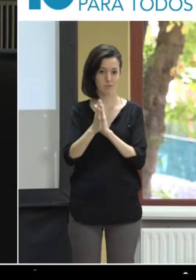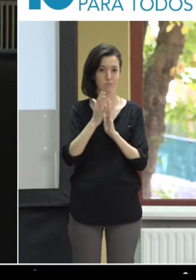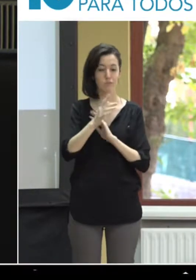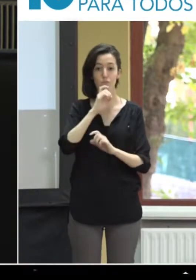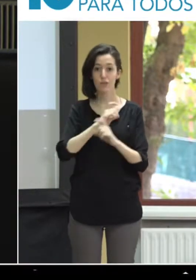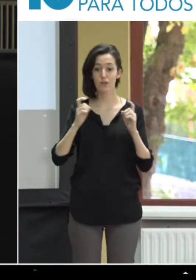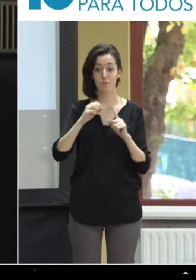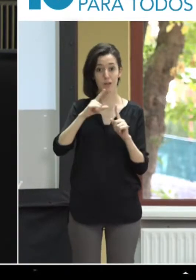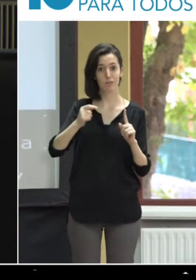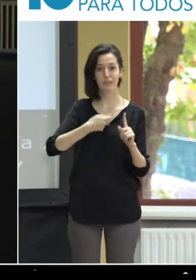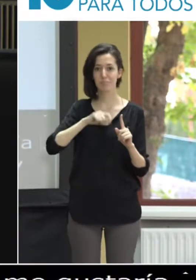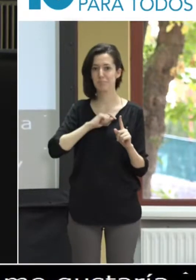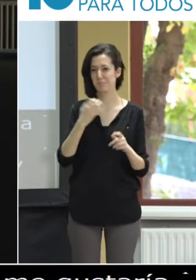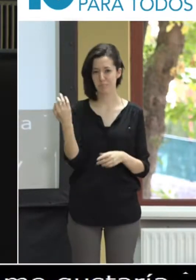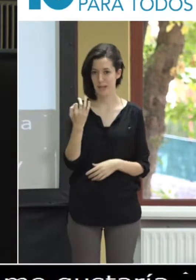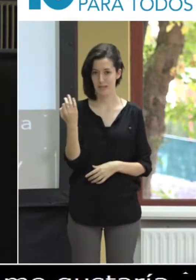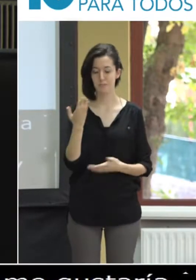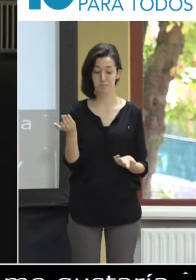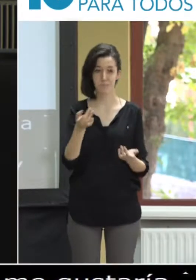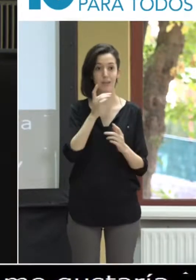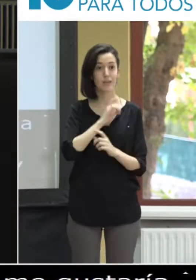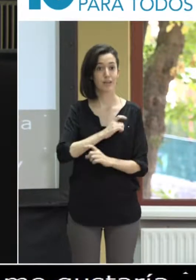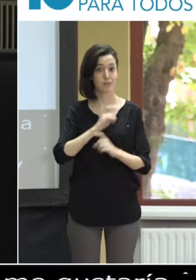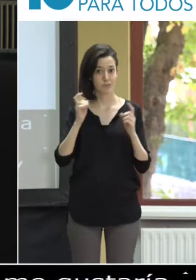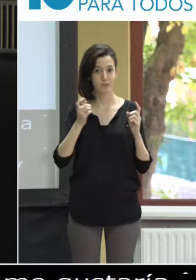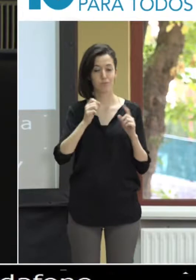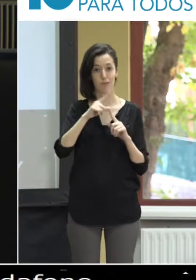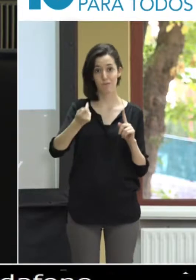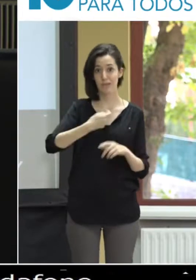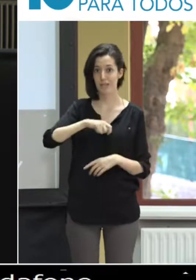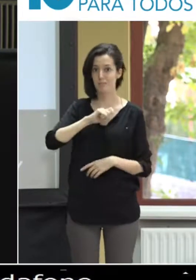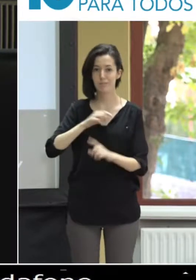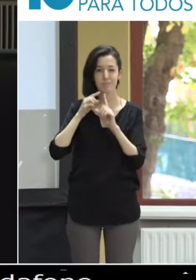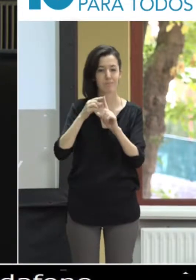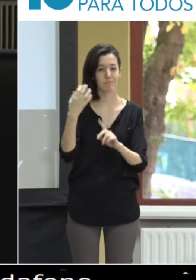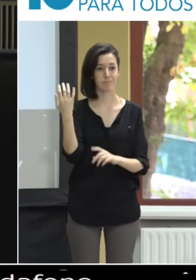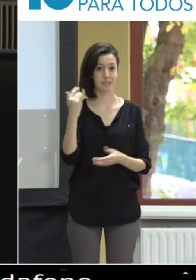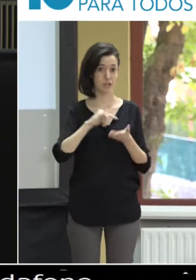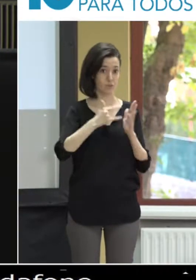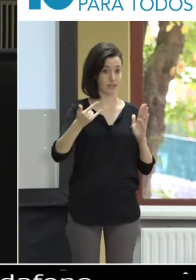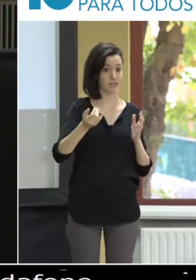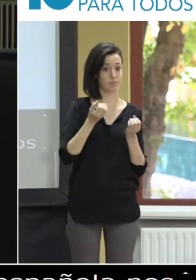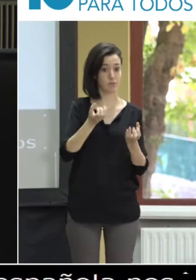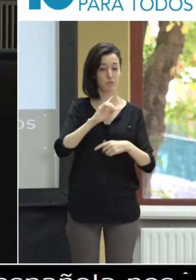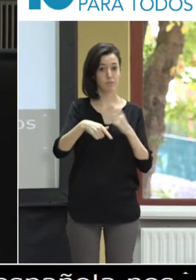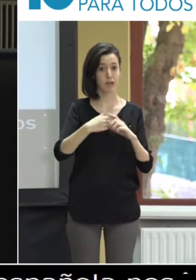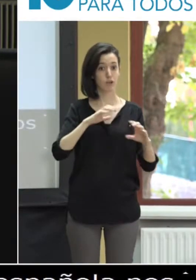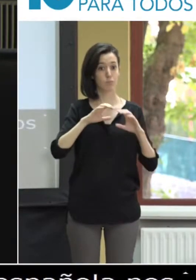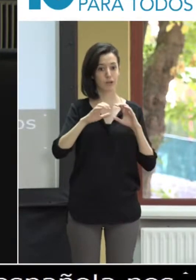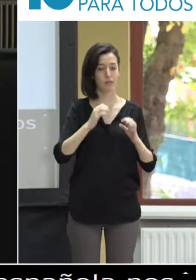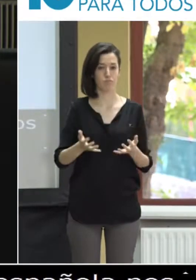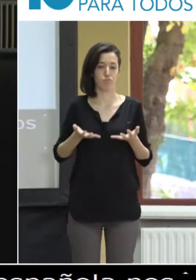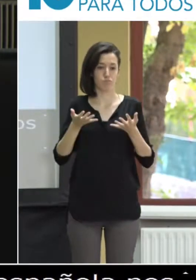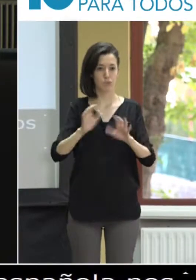what Vodafone Spain Foundation is. We bring IT and